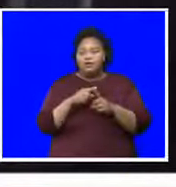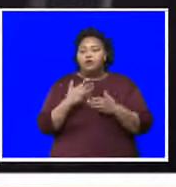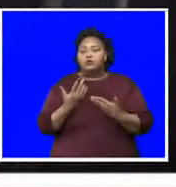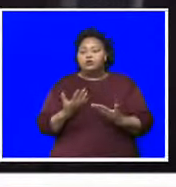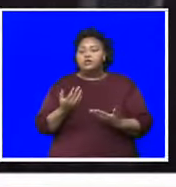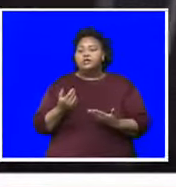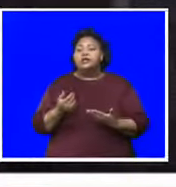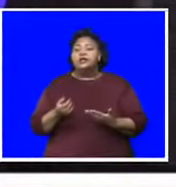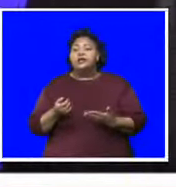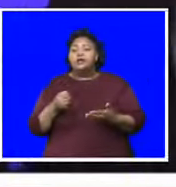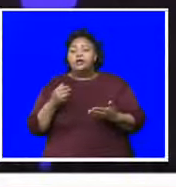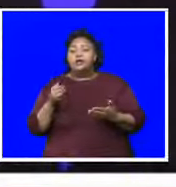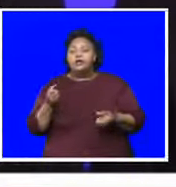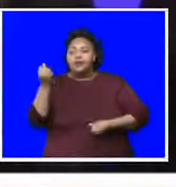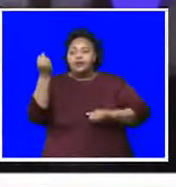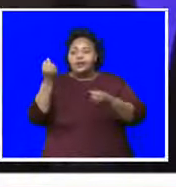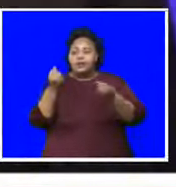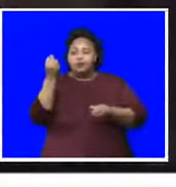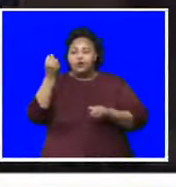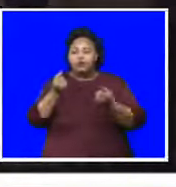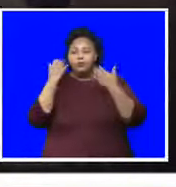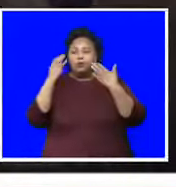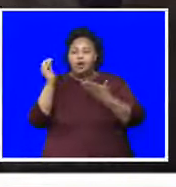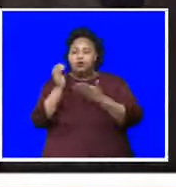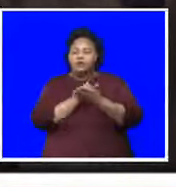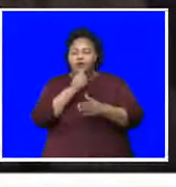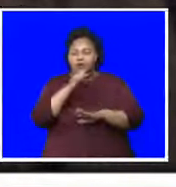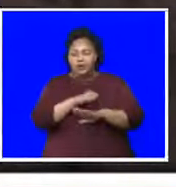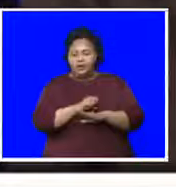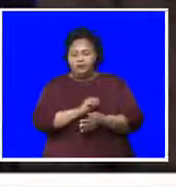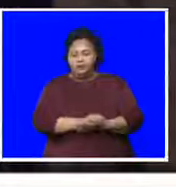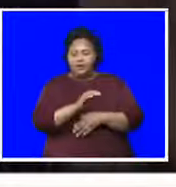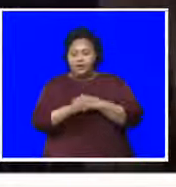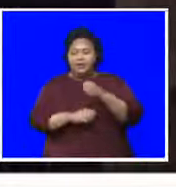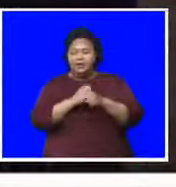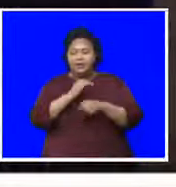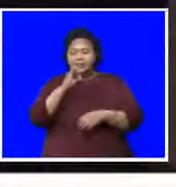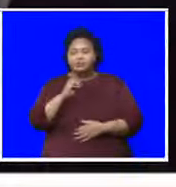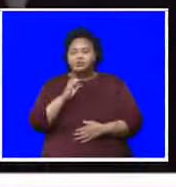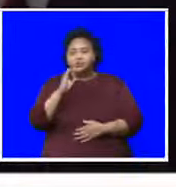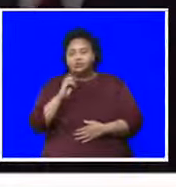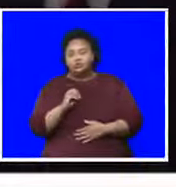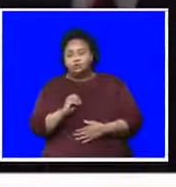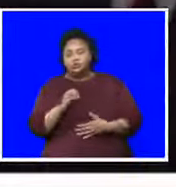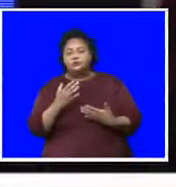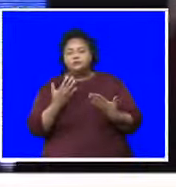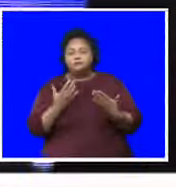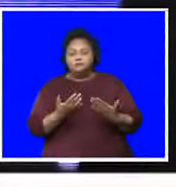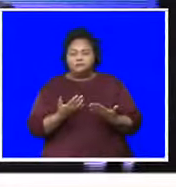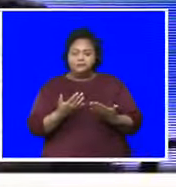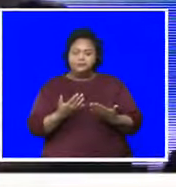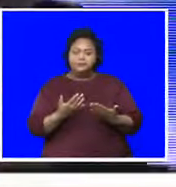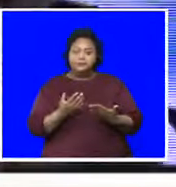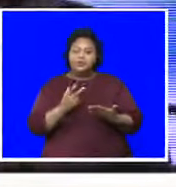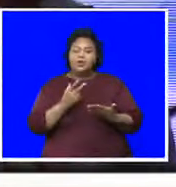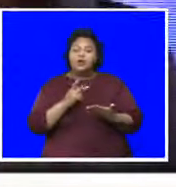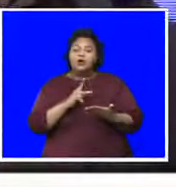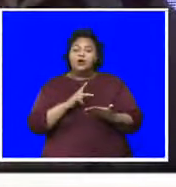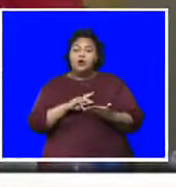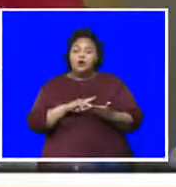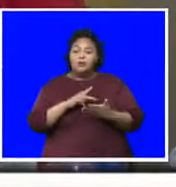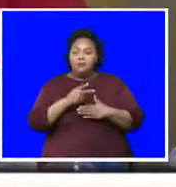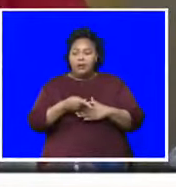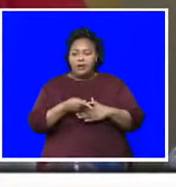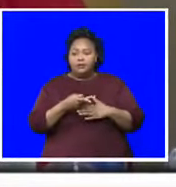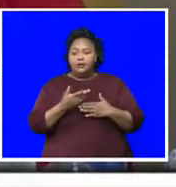2020 post-COVID-19 economic recovery plan, which states that government will improve the business environment to ensure ease